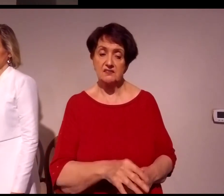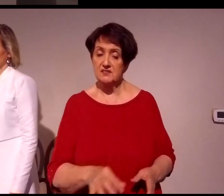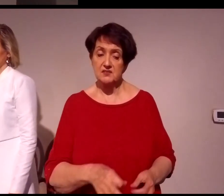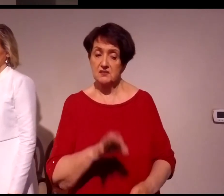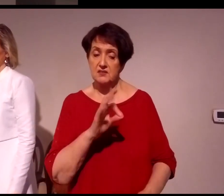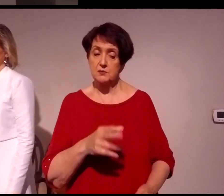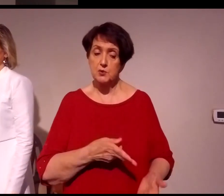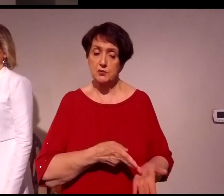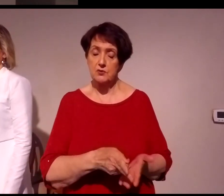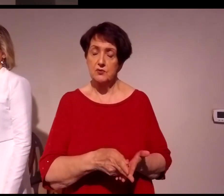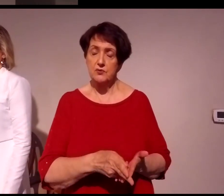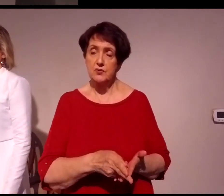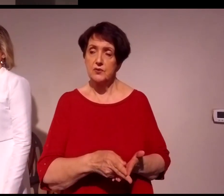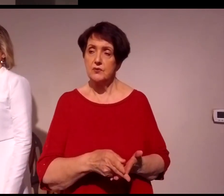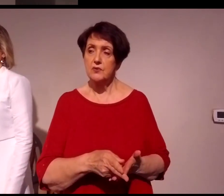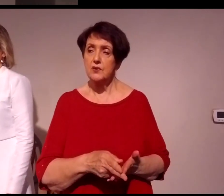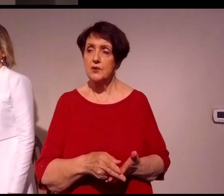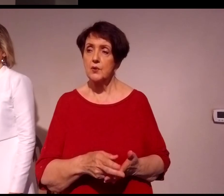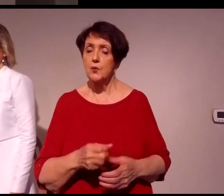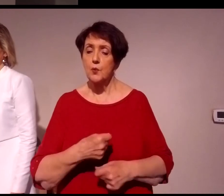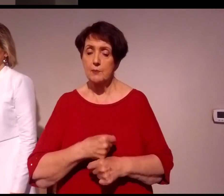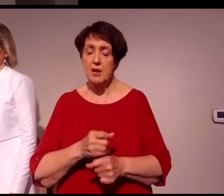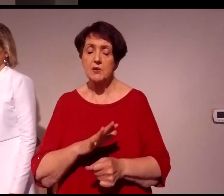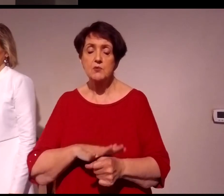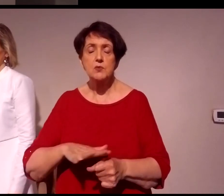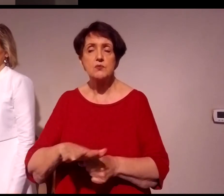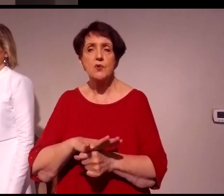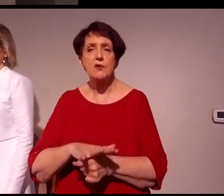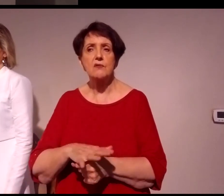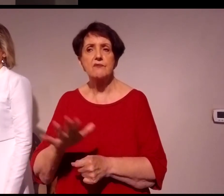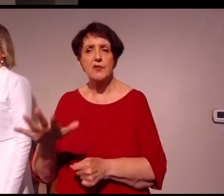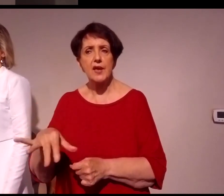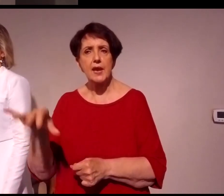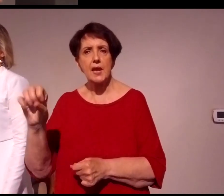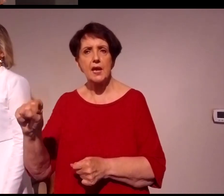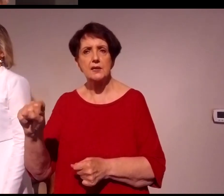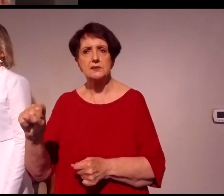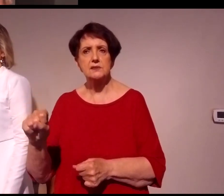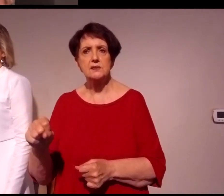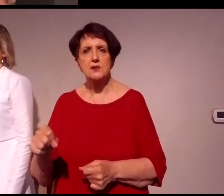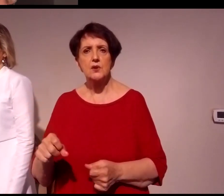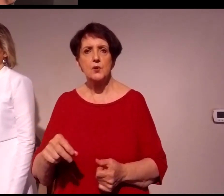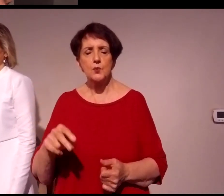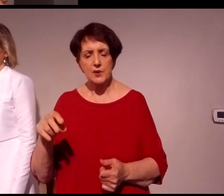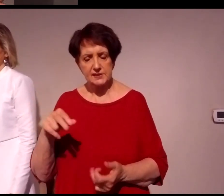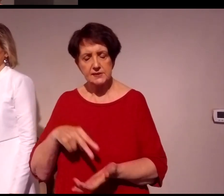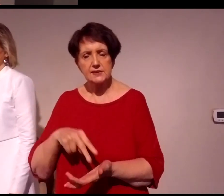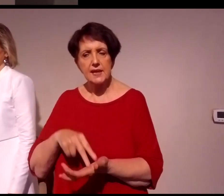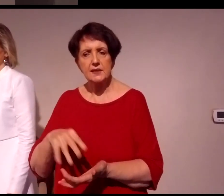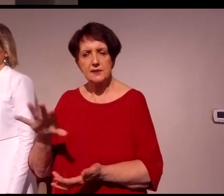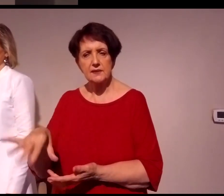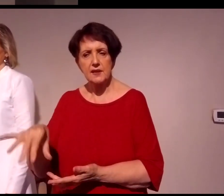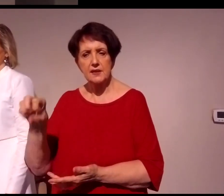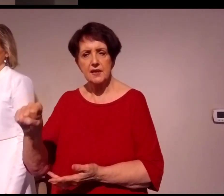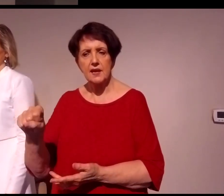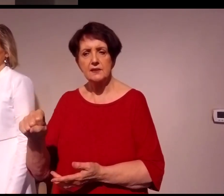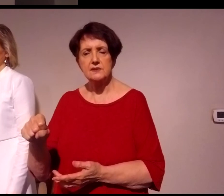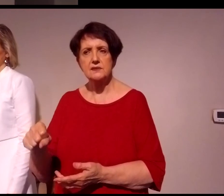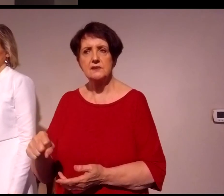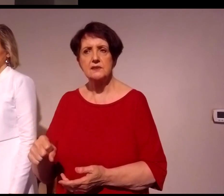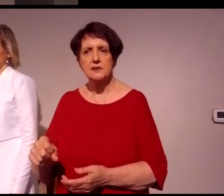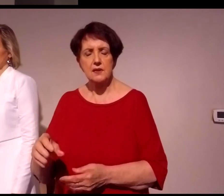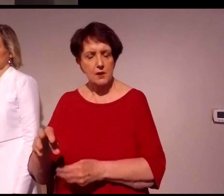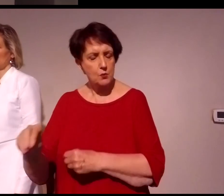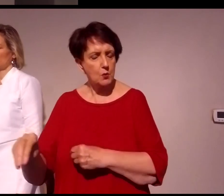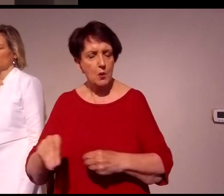humanity, we make room for the yes. We stand in that yes, and from this yes, we shall not be